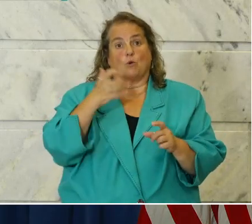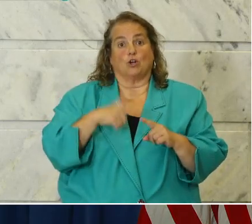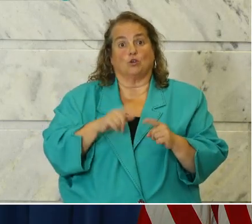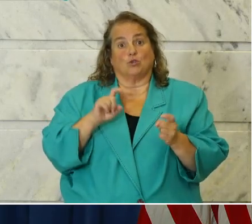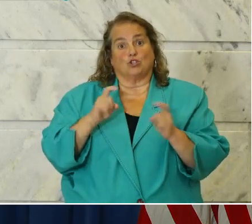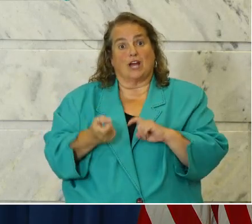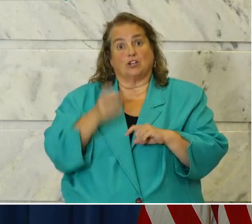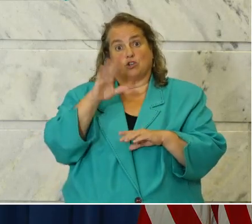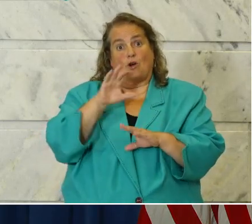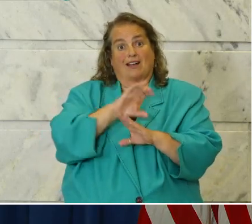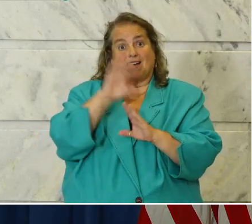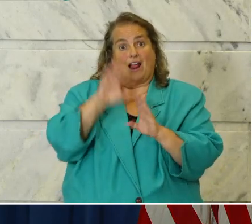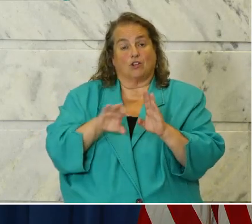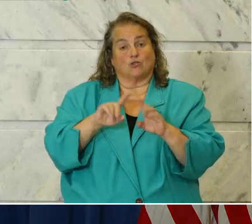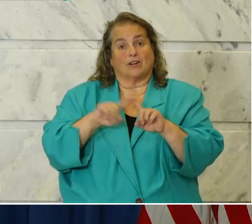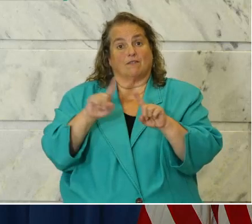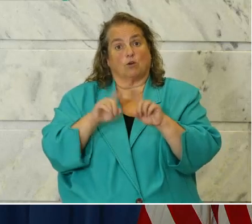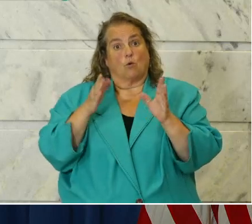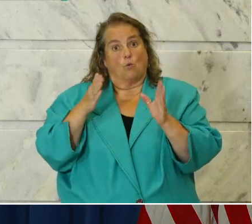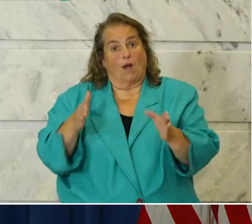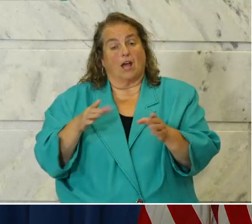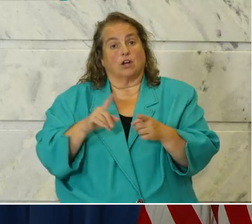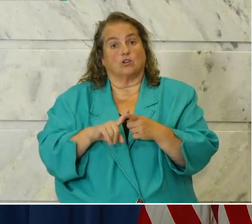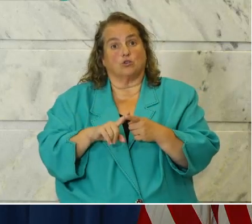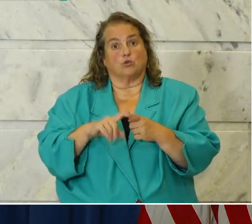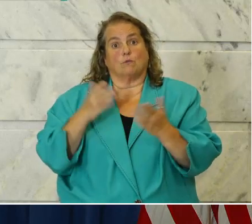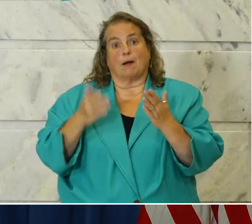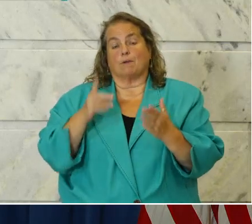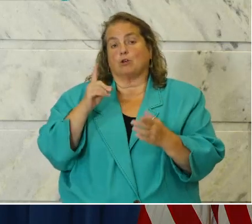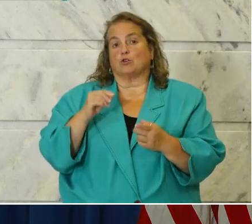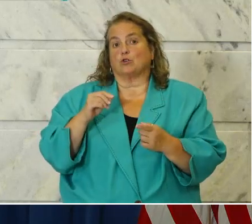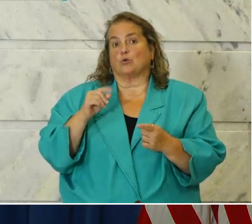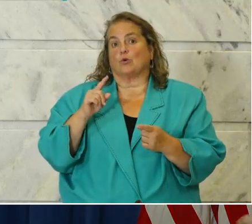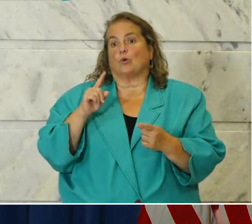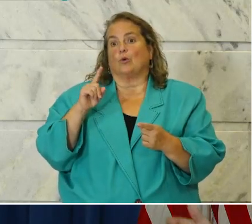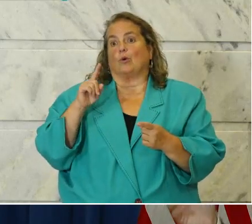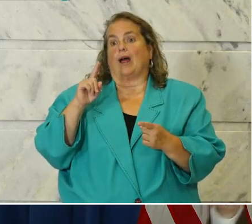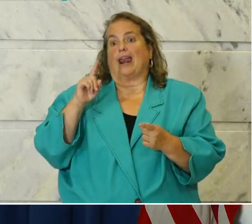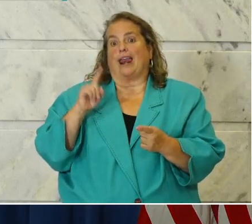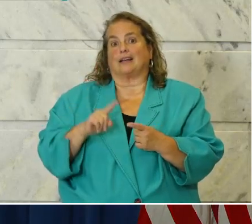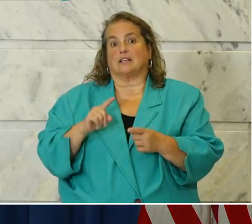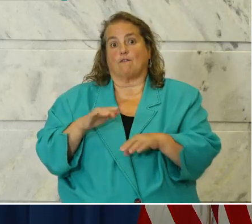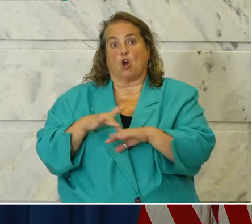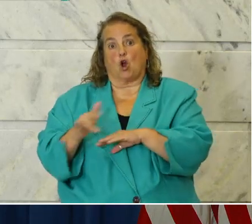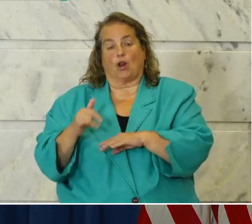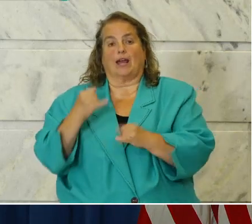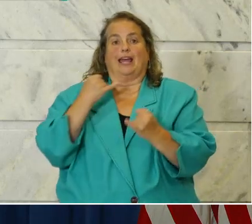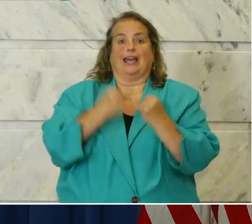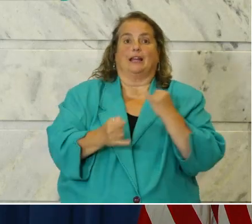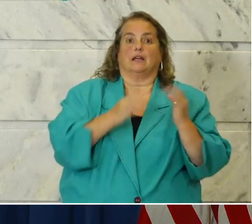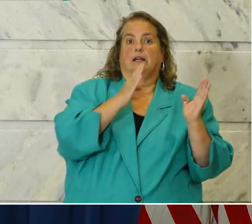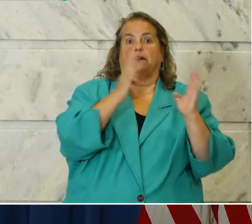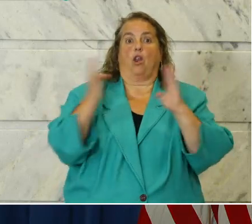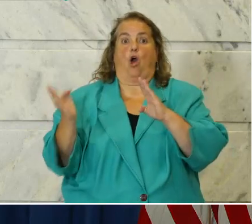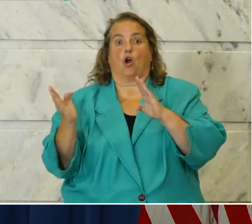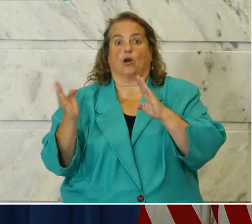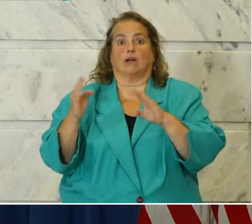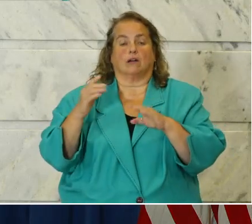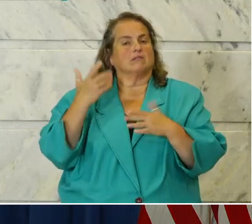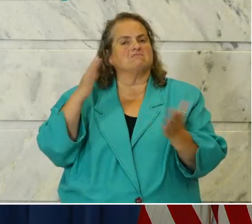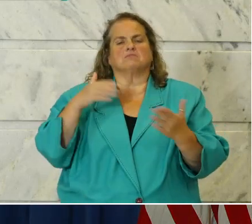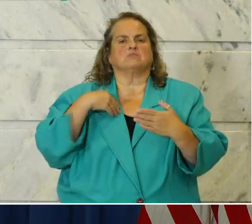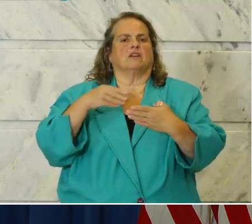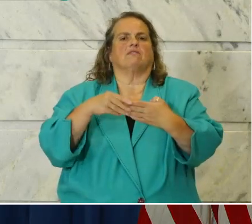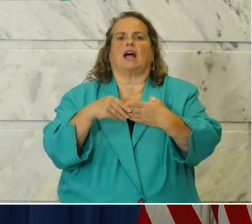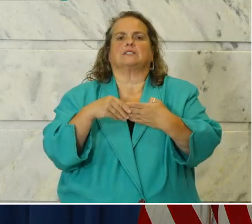in significant ways, to maybe do a little bit less of the early and a little bit more of the in-day classes, we want to be flexible with